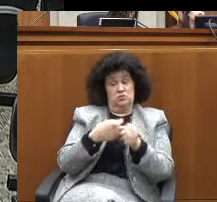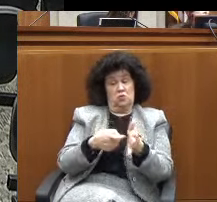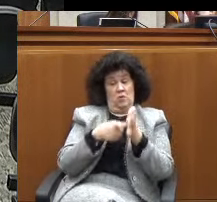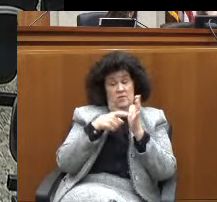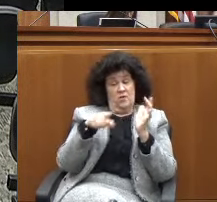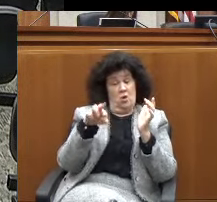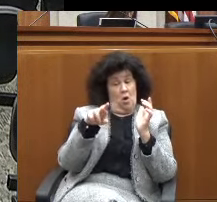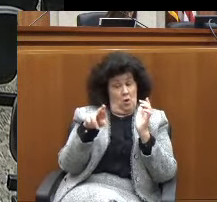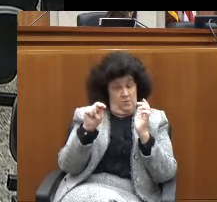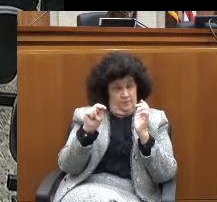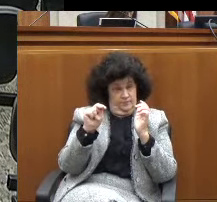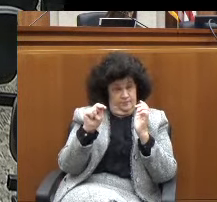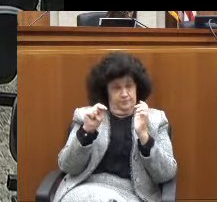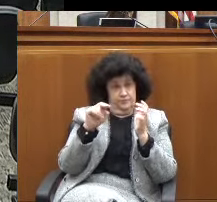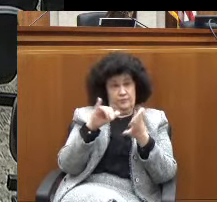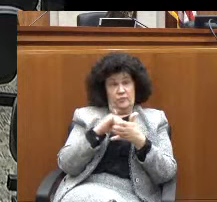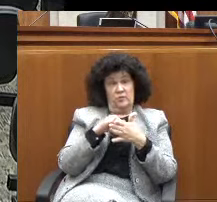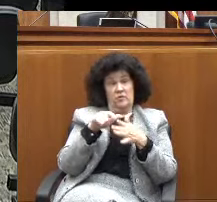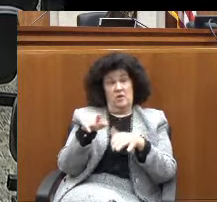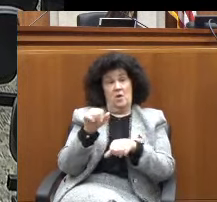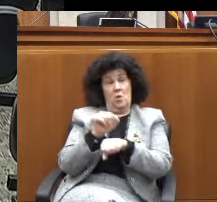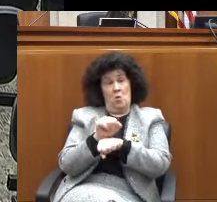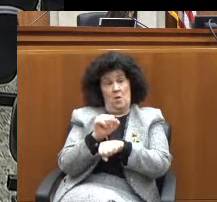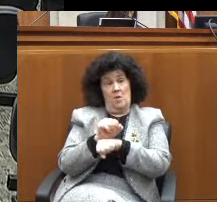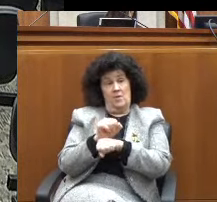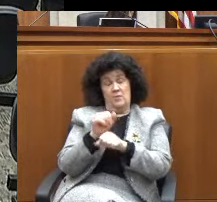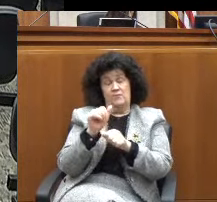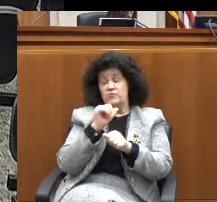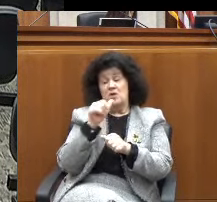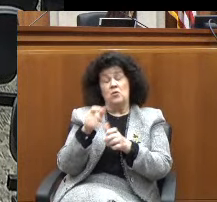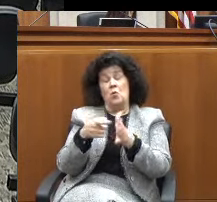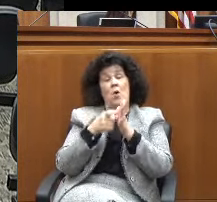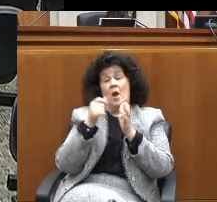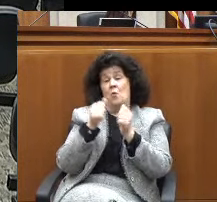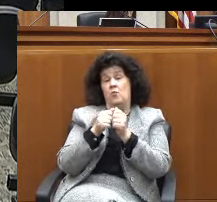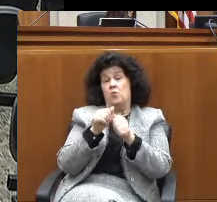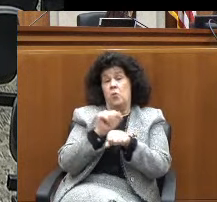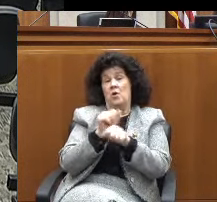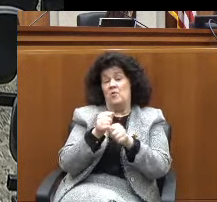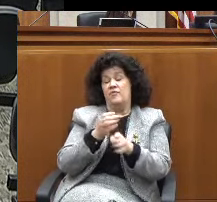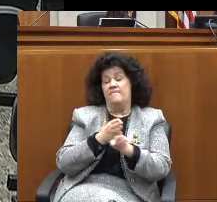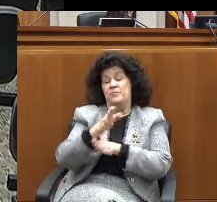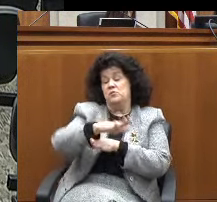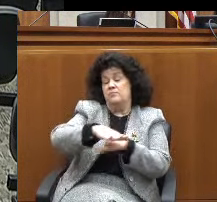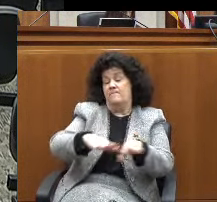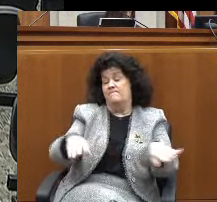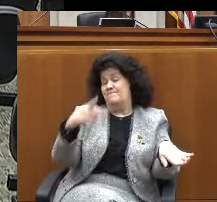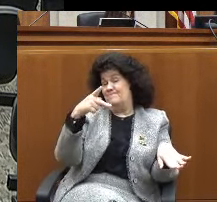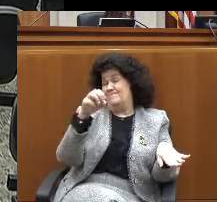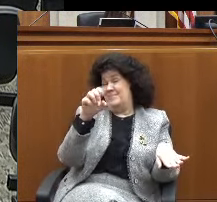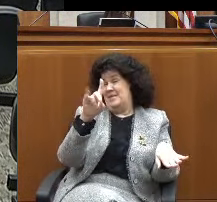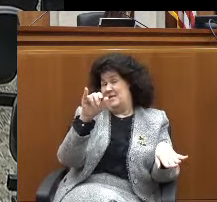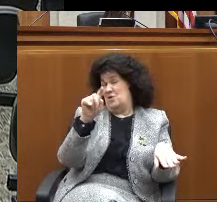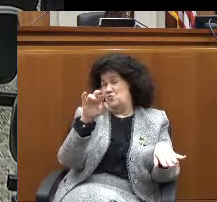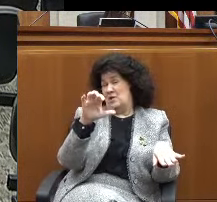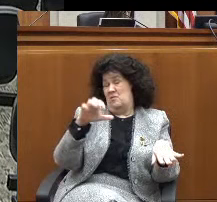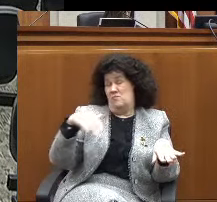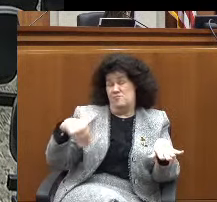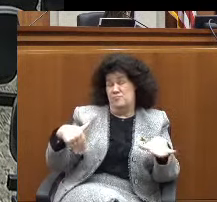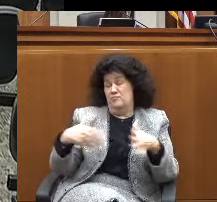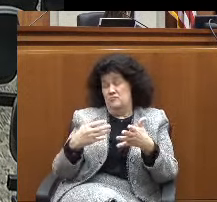RN and not that they've worked with pediatrics or anything like that. And so, we still have to